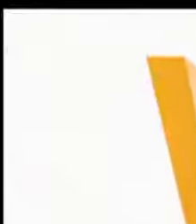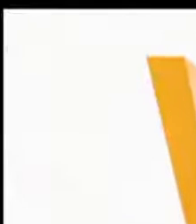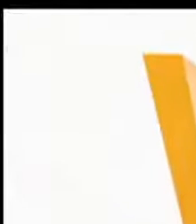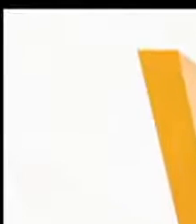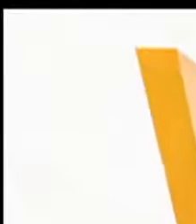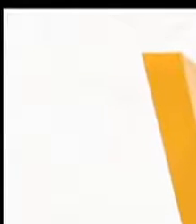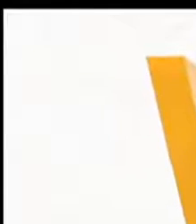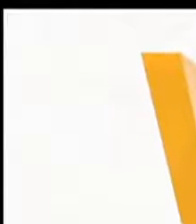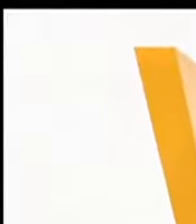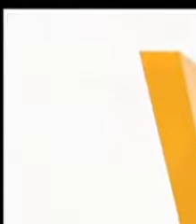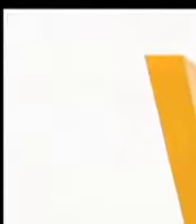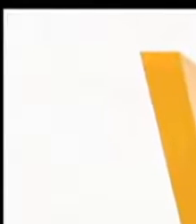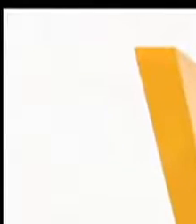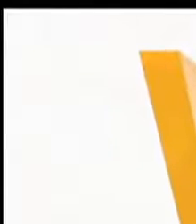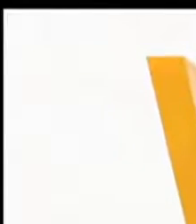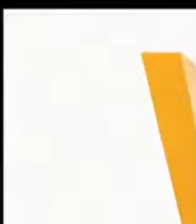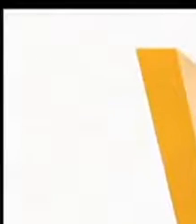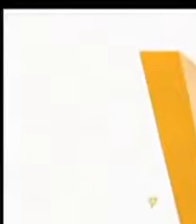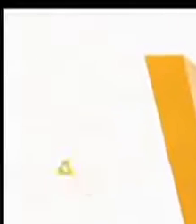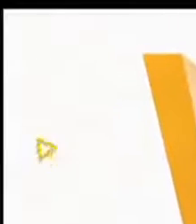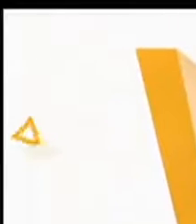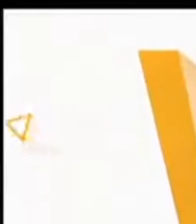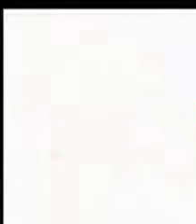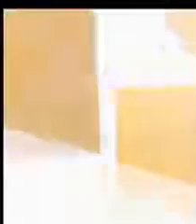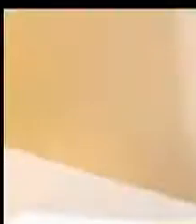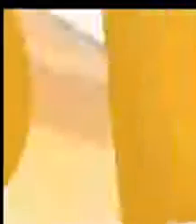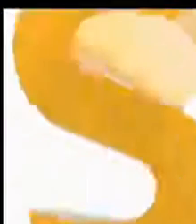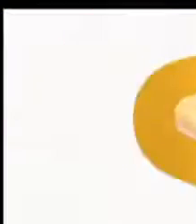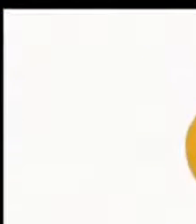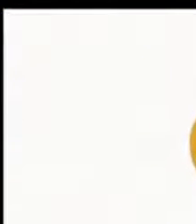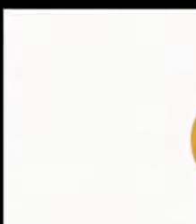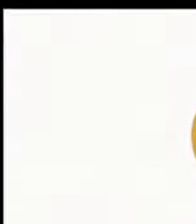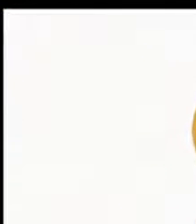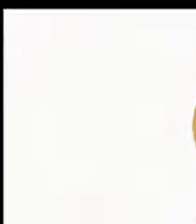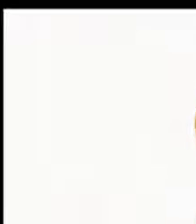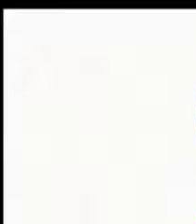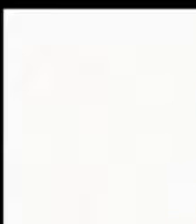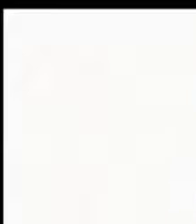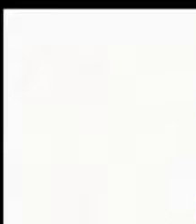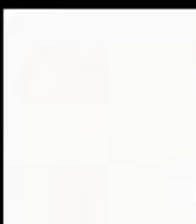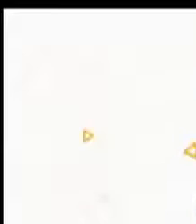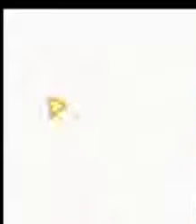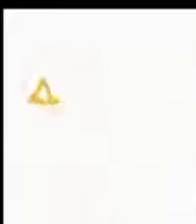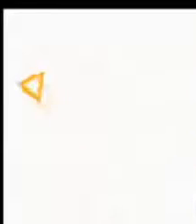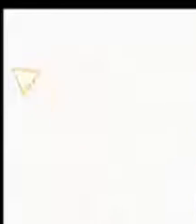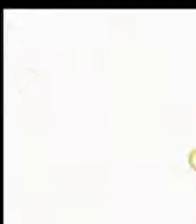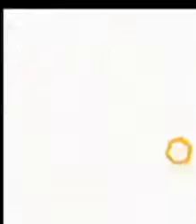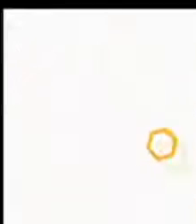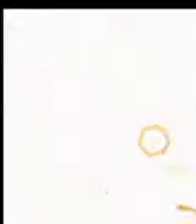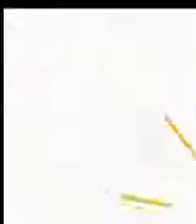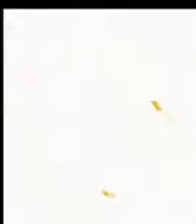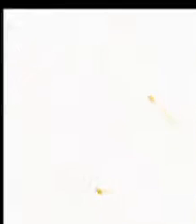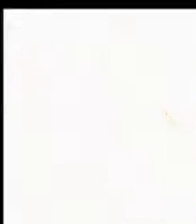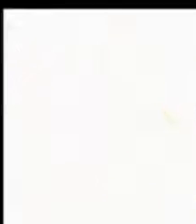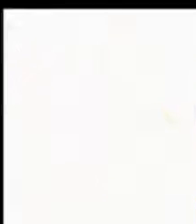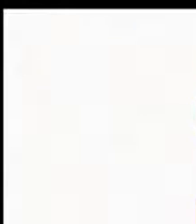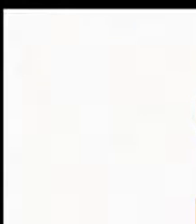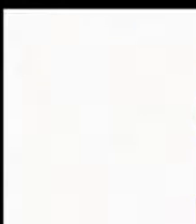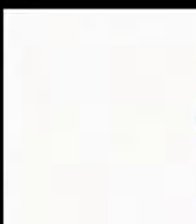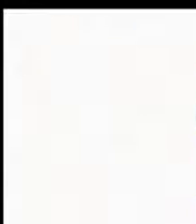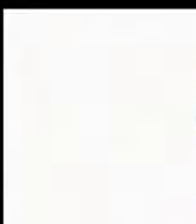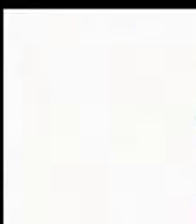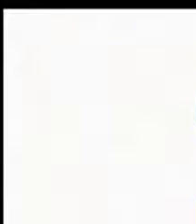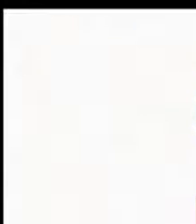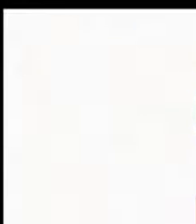Win free airtime with hashtag #LearnOn1. Share your comments on the lessons. SMS your feedback, name and town